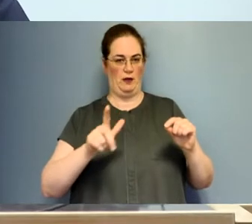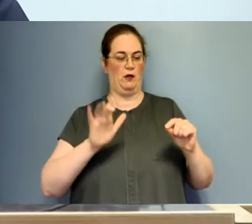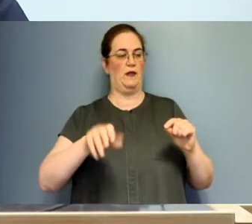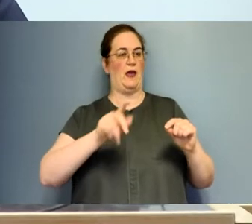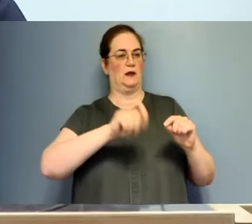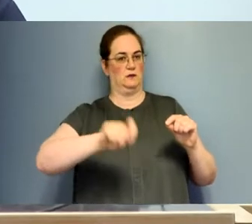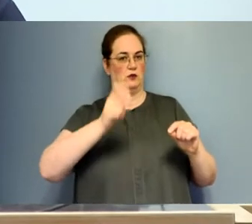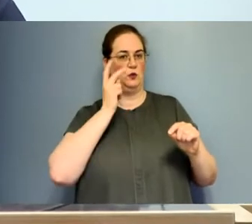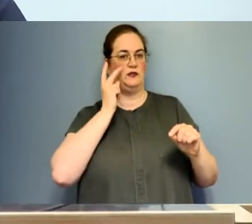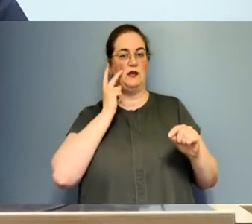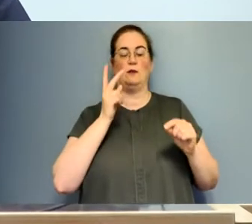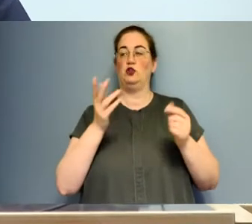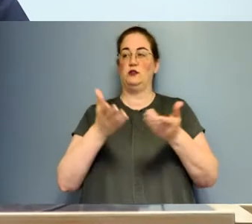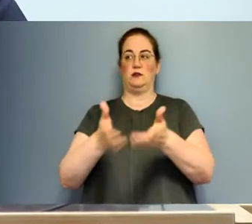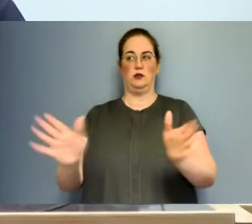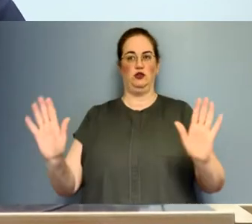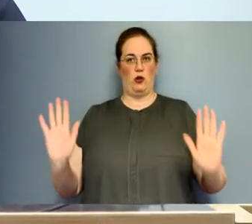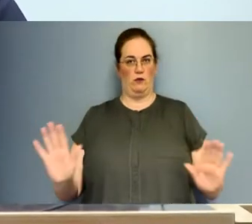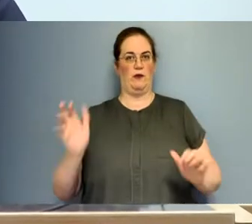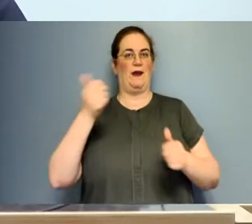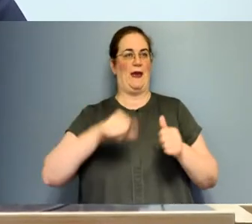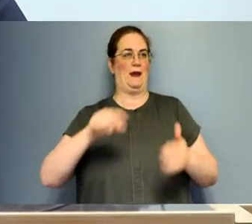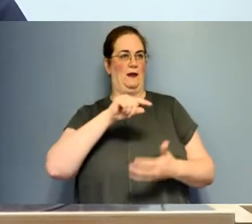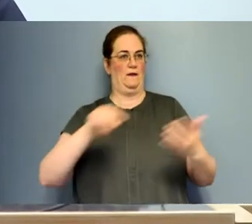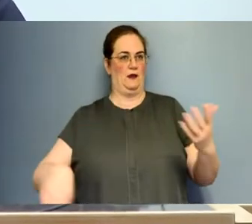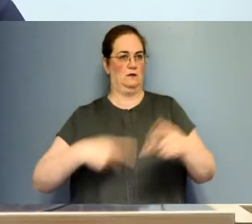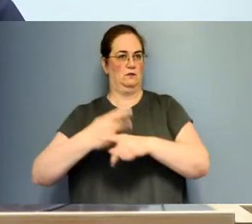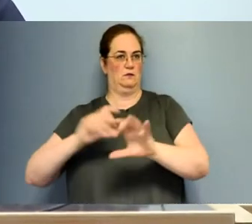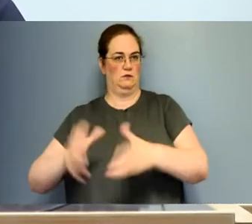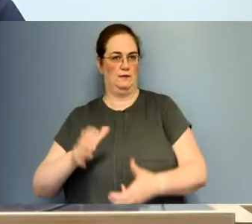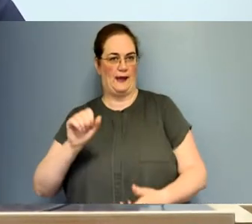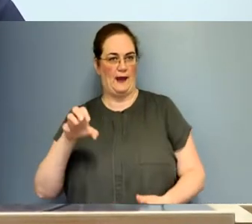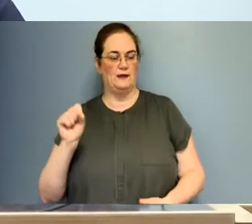see, and I'm just speaking generally, in any of these cases where